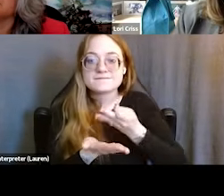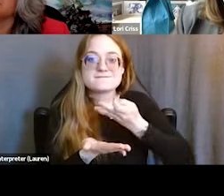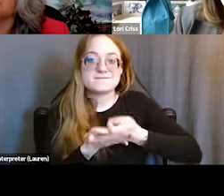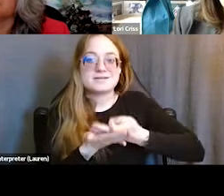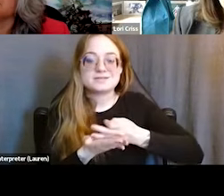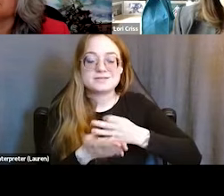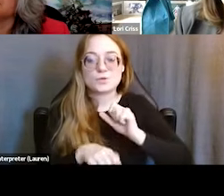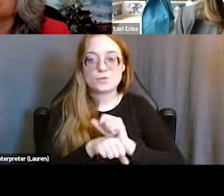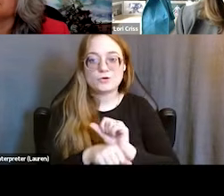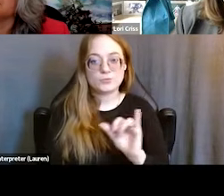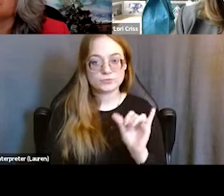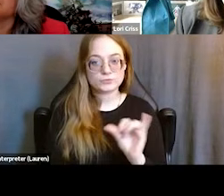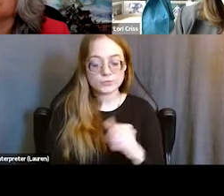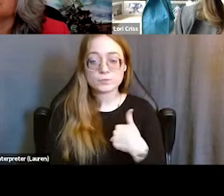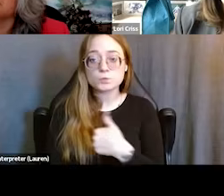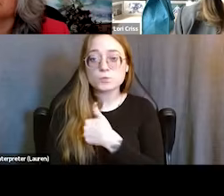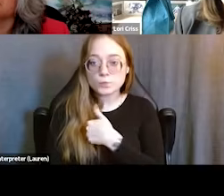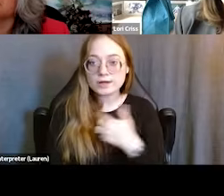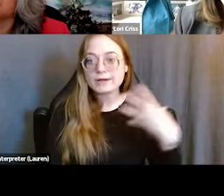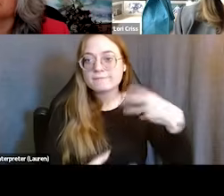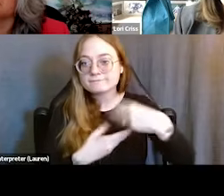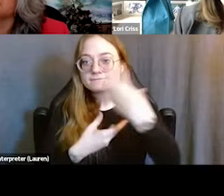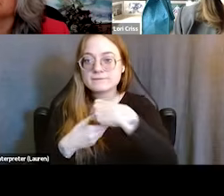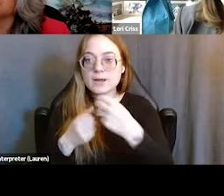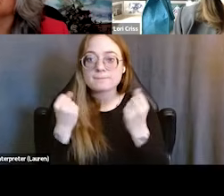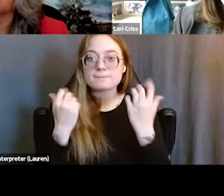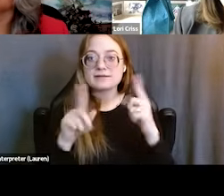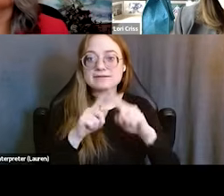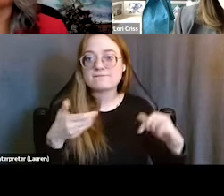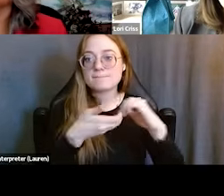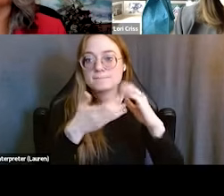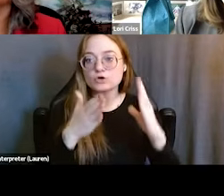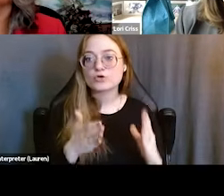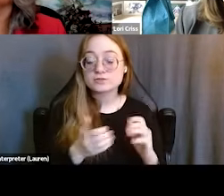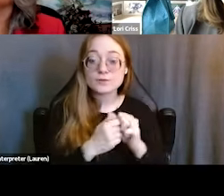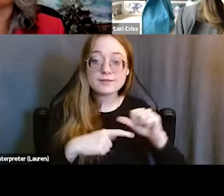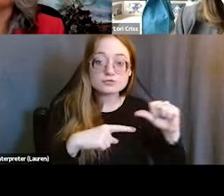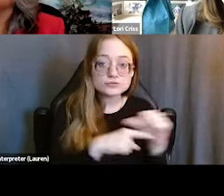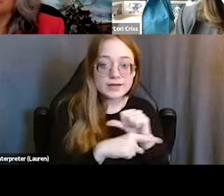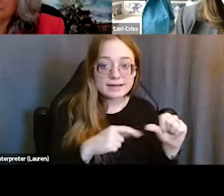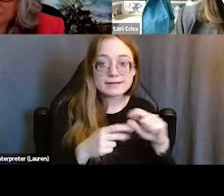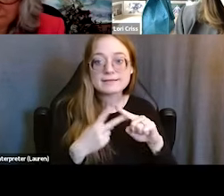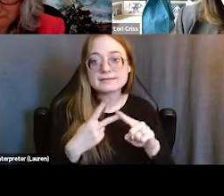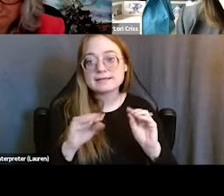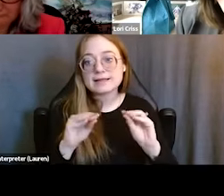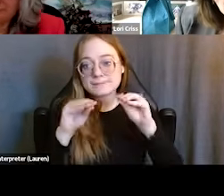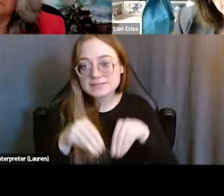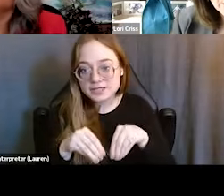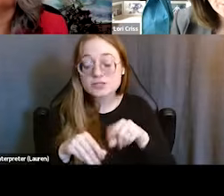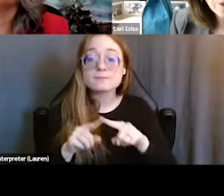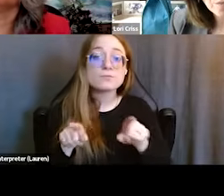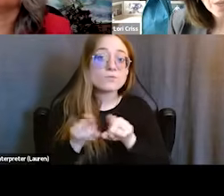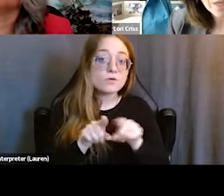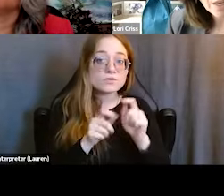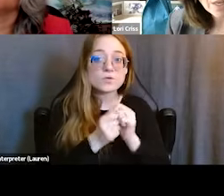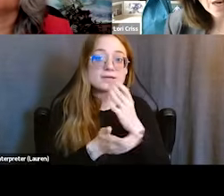well. We've engaged a number of partners in trainings and implementation, but also in